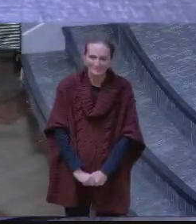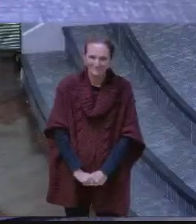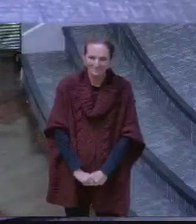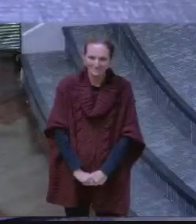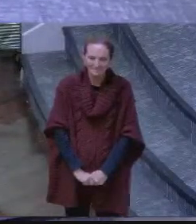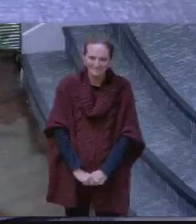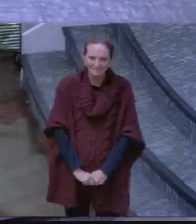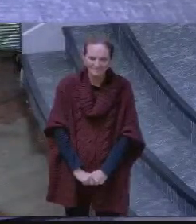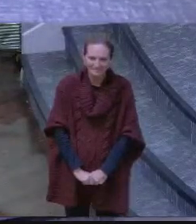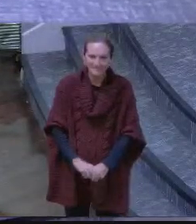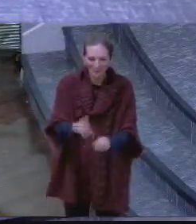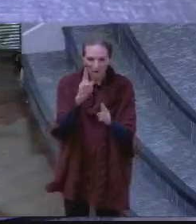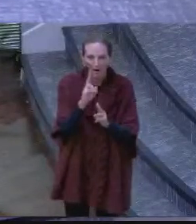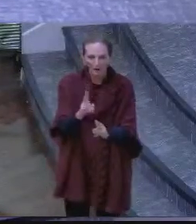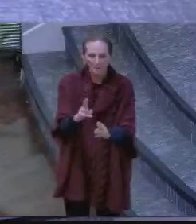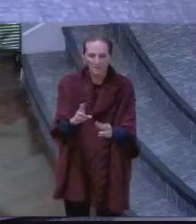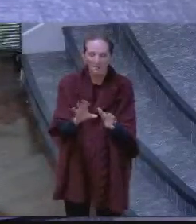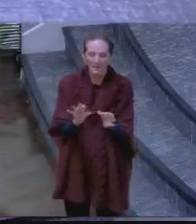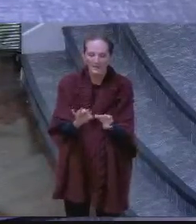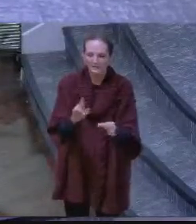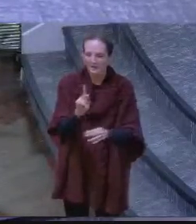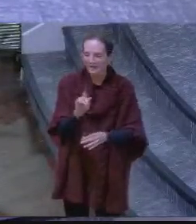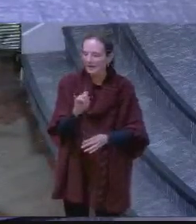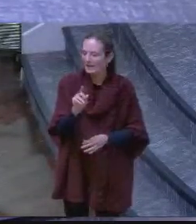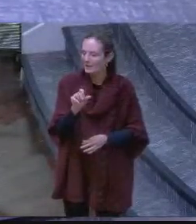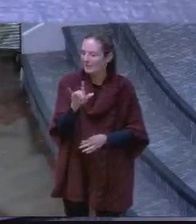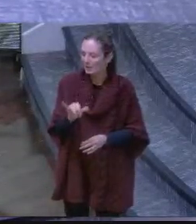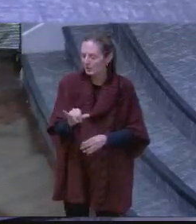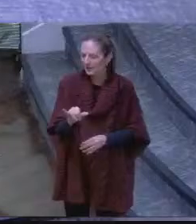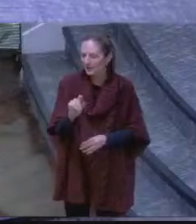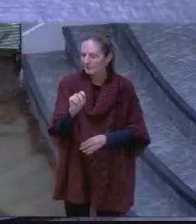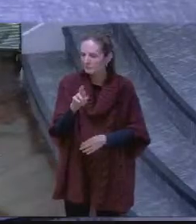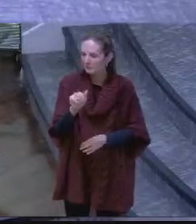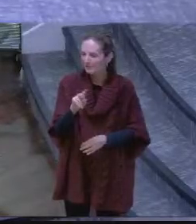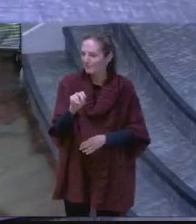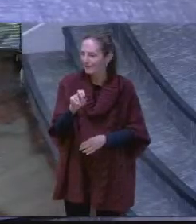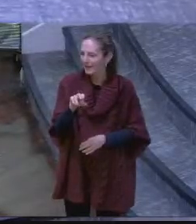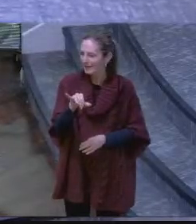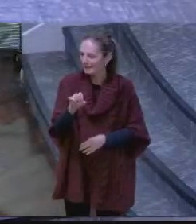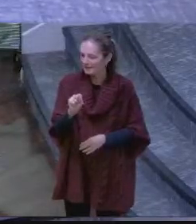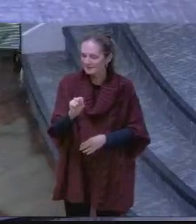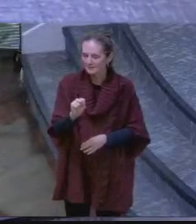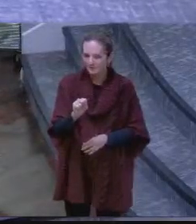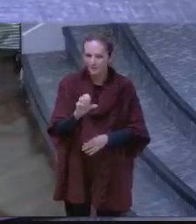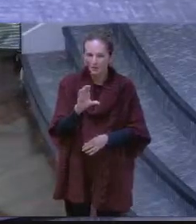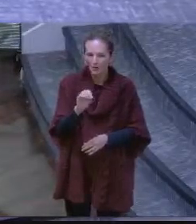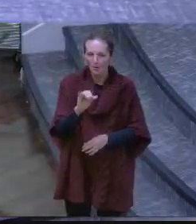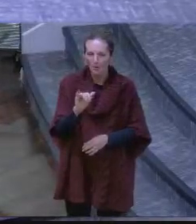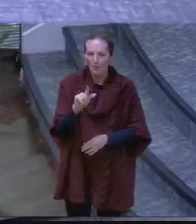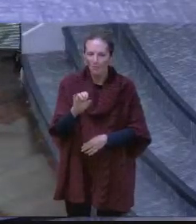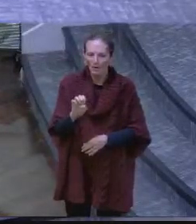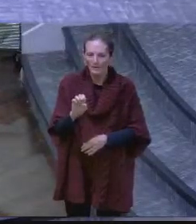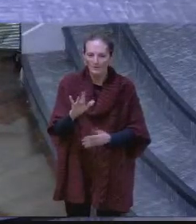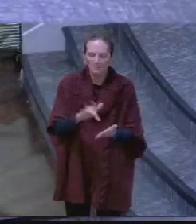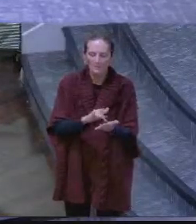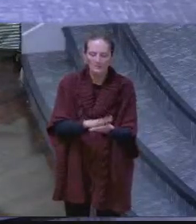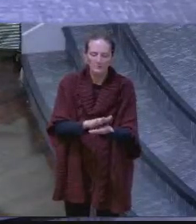An honorable mention, Kimberly Trigueros, 8th grade, Coyle Middle School.